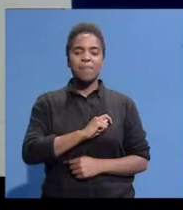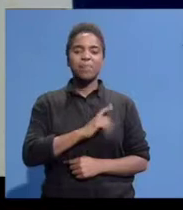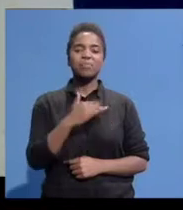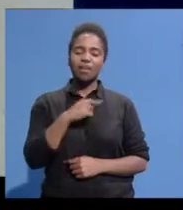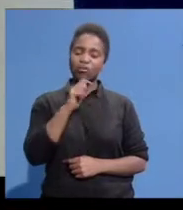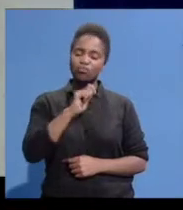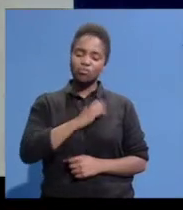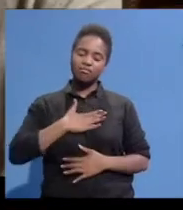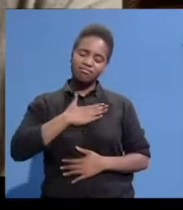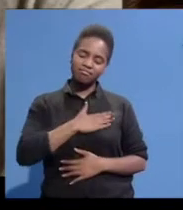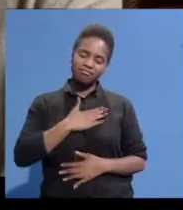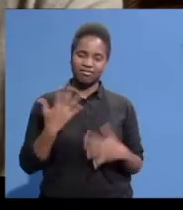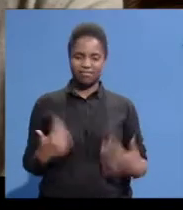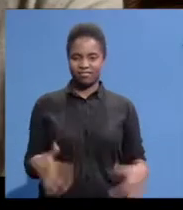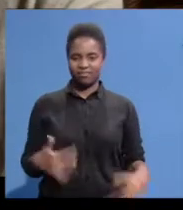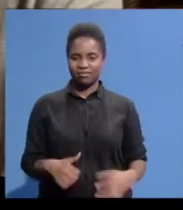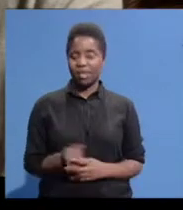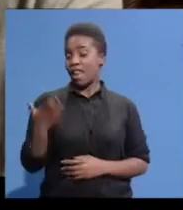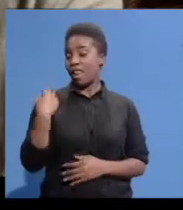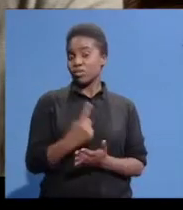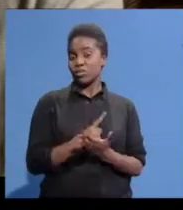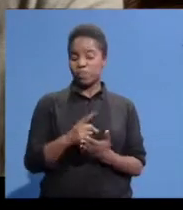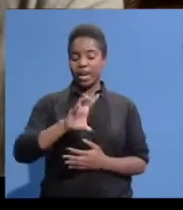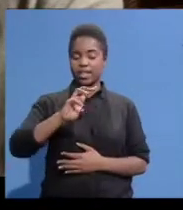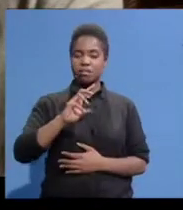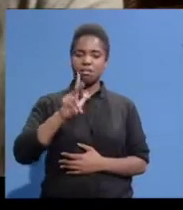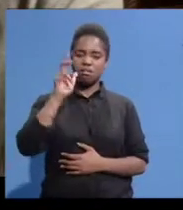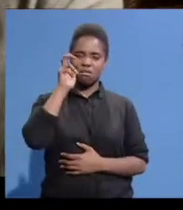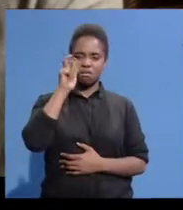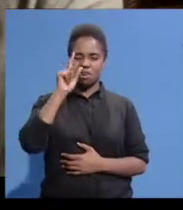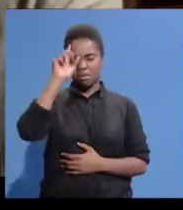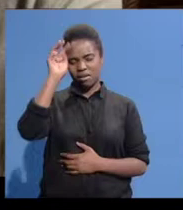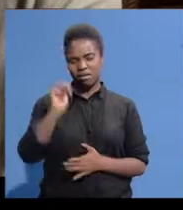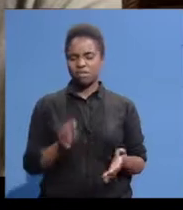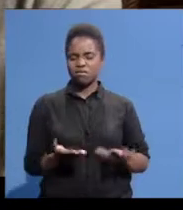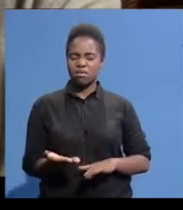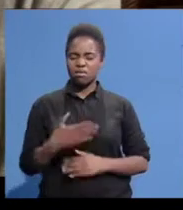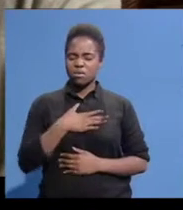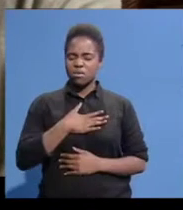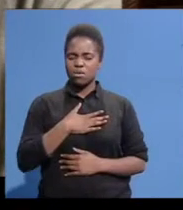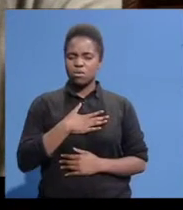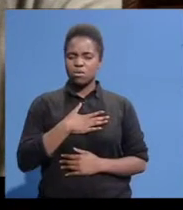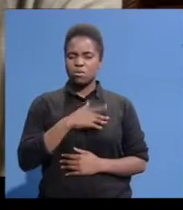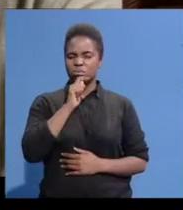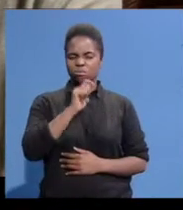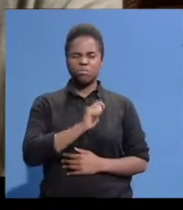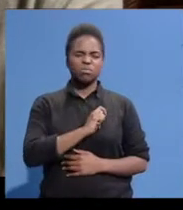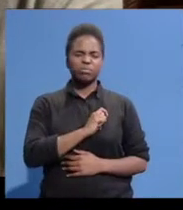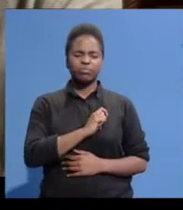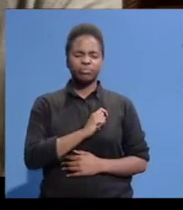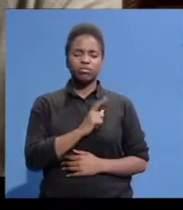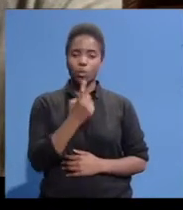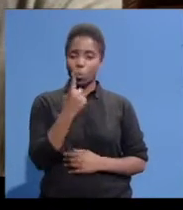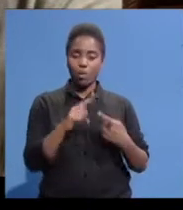appreciate it. Last week on Thursday, when I announced that Mandela was passed away, it was a bit